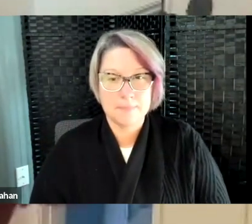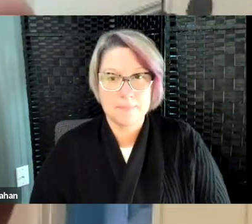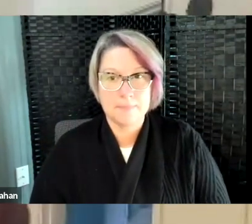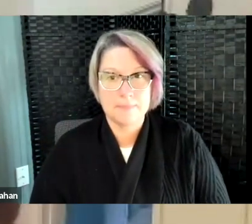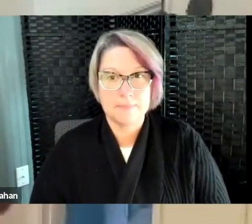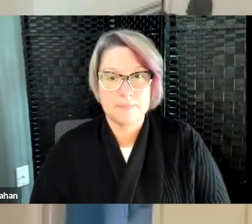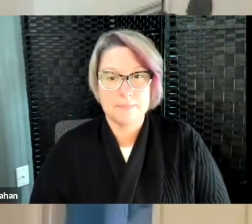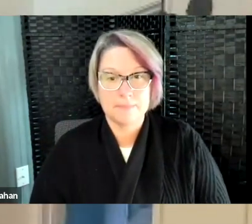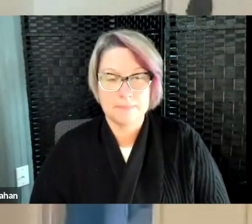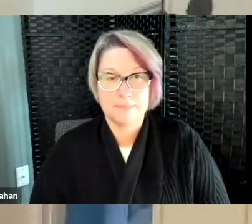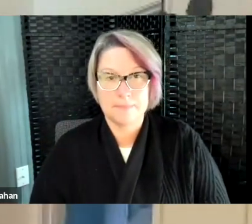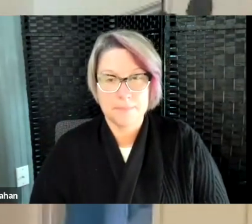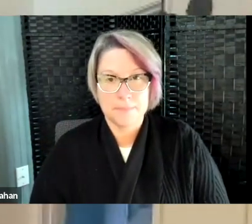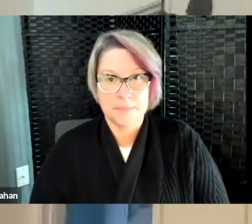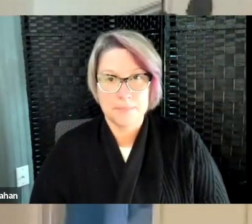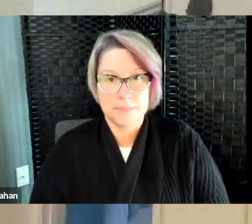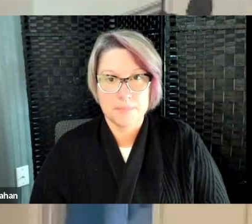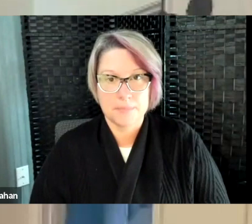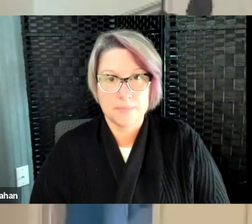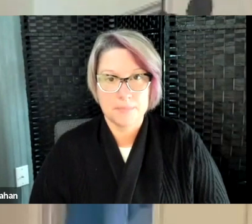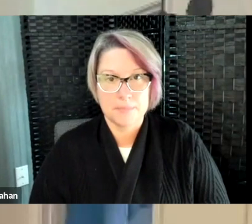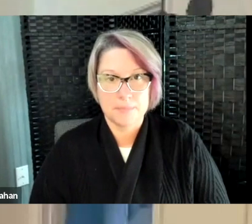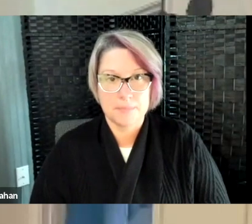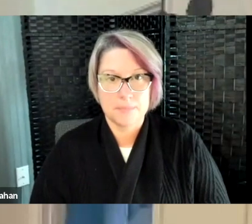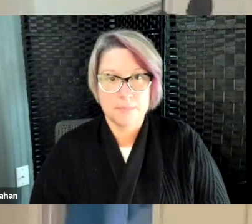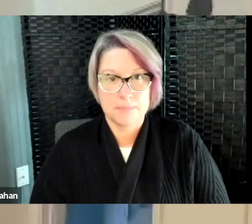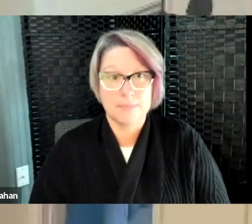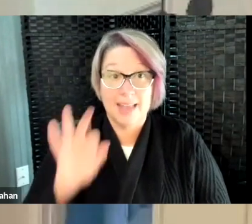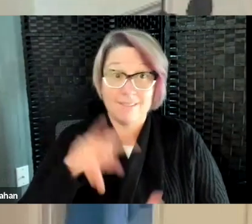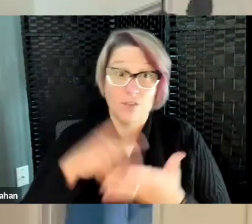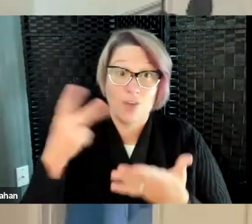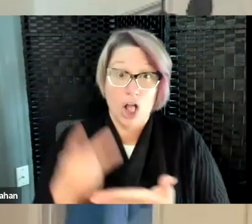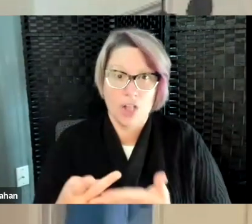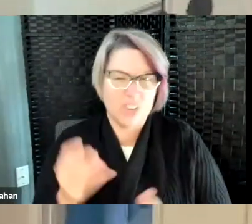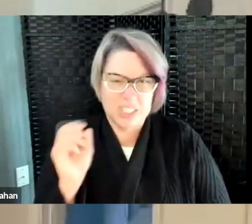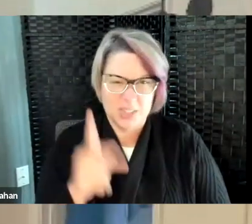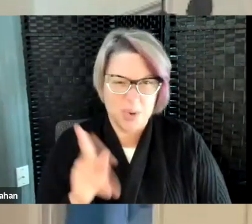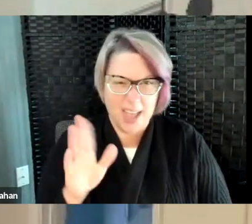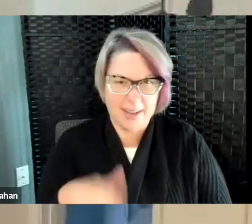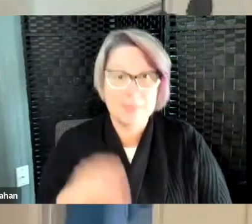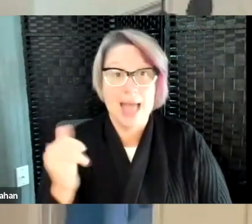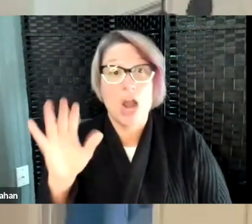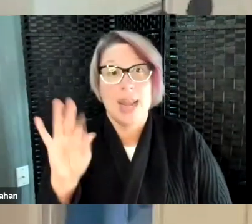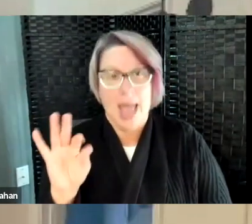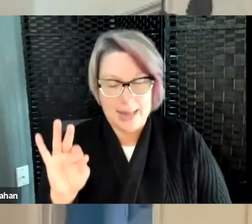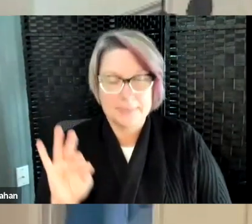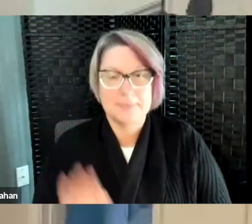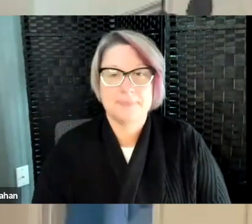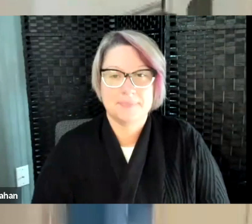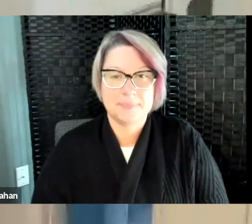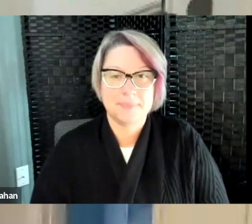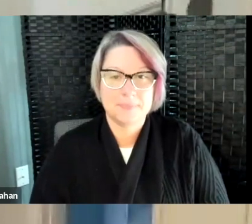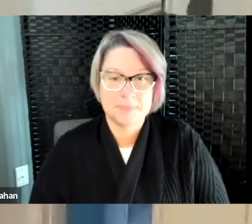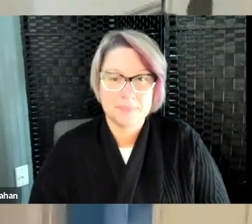10. 1, 2, 3, 4, 5, 6, 7, 8, 9, 10. If you fall over, it's okay. Let's do 9. 1, 2, 3, 4, 5, 6,